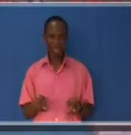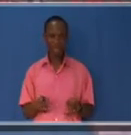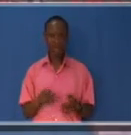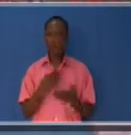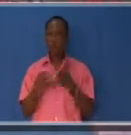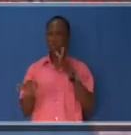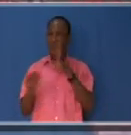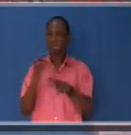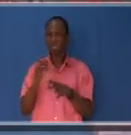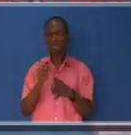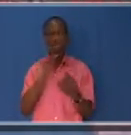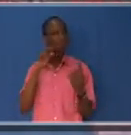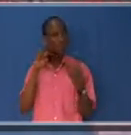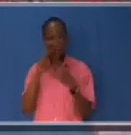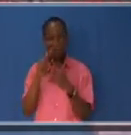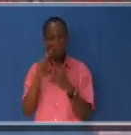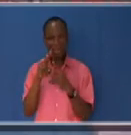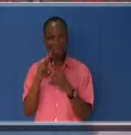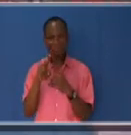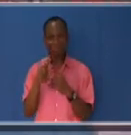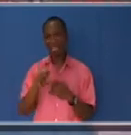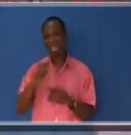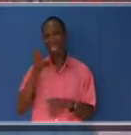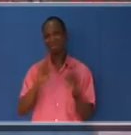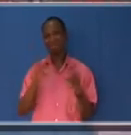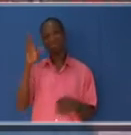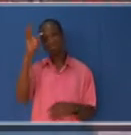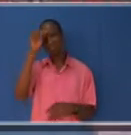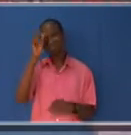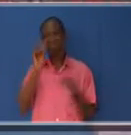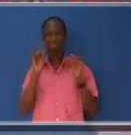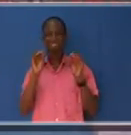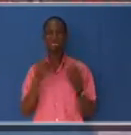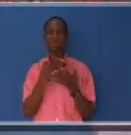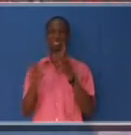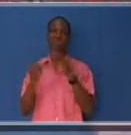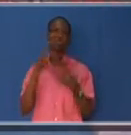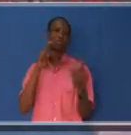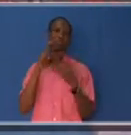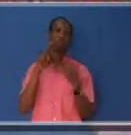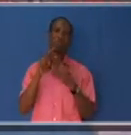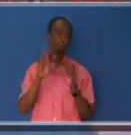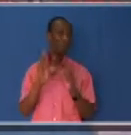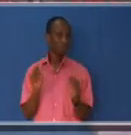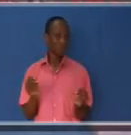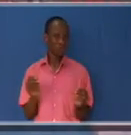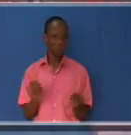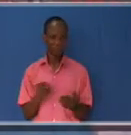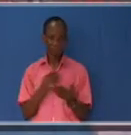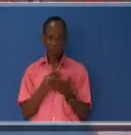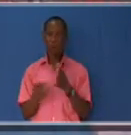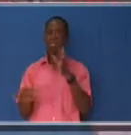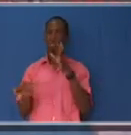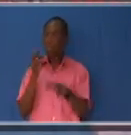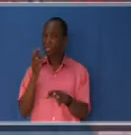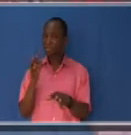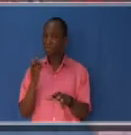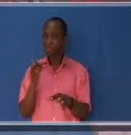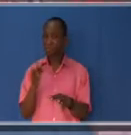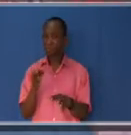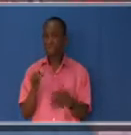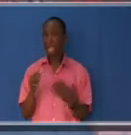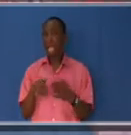ohun kronkron onye odifo se de ebinu adwene ye won no ah no pay ye no ache no honkron kron